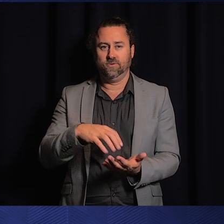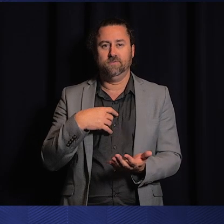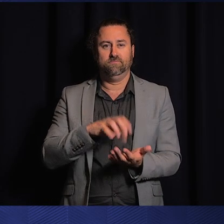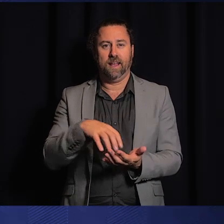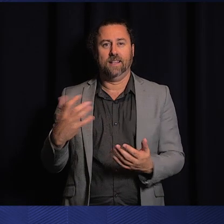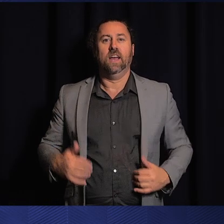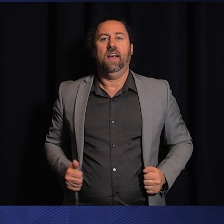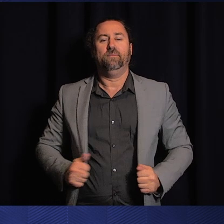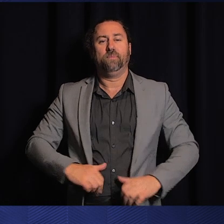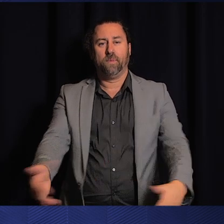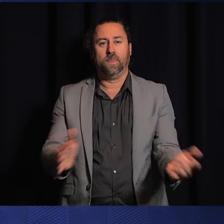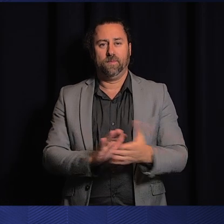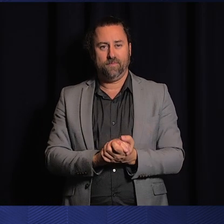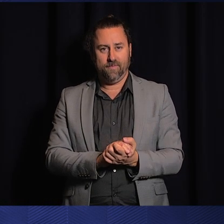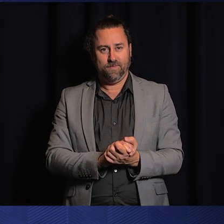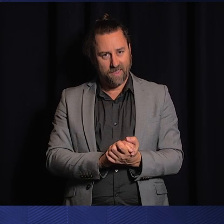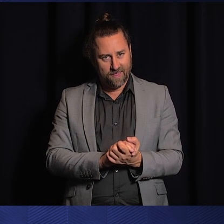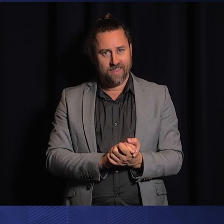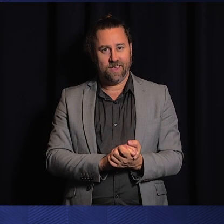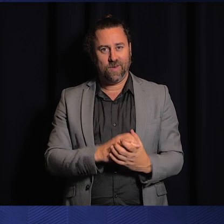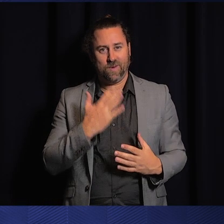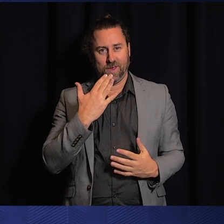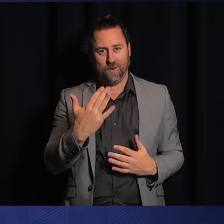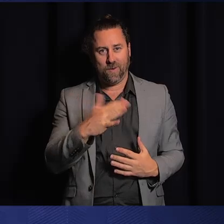Thank you, everyone.